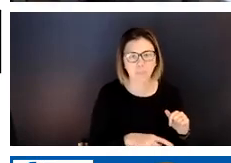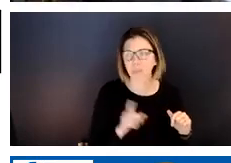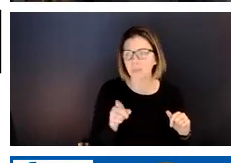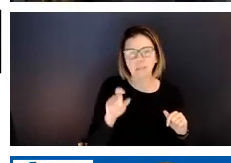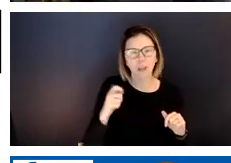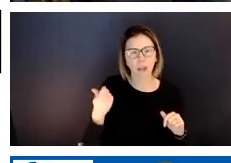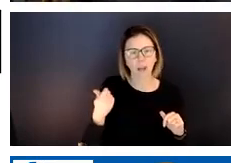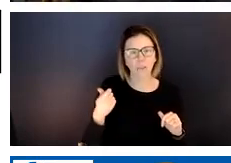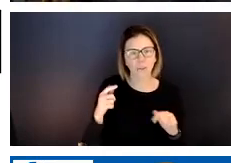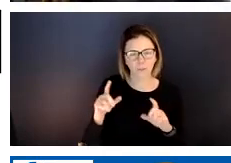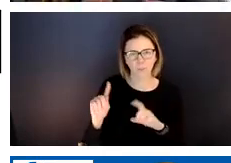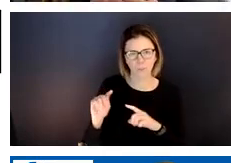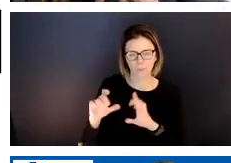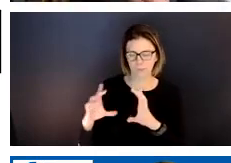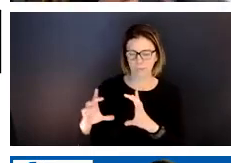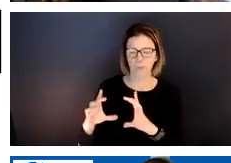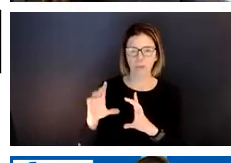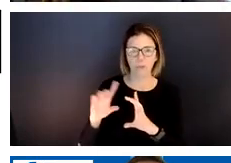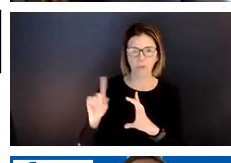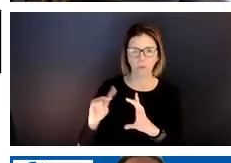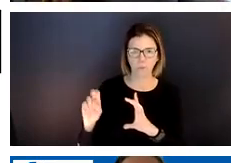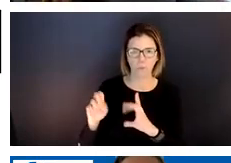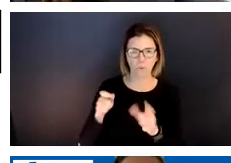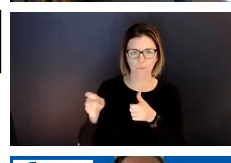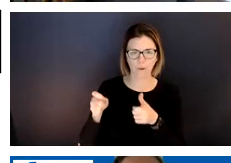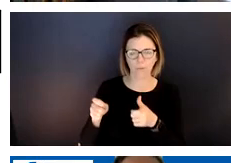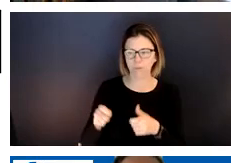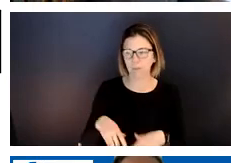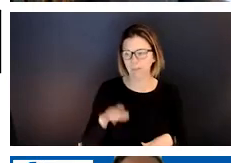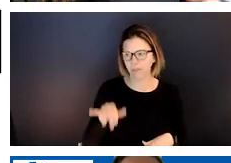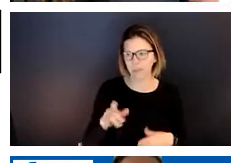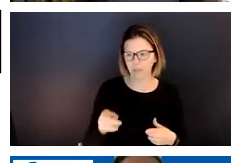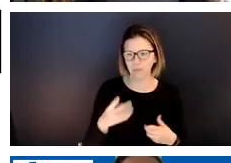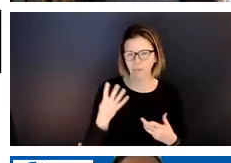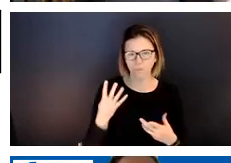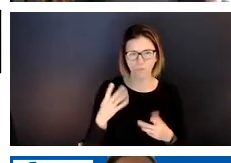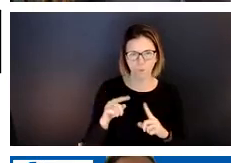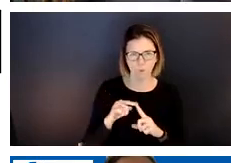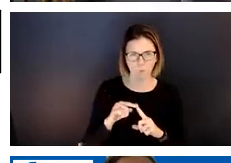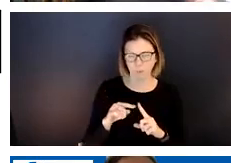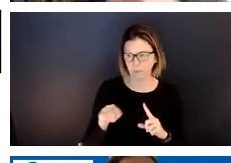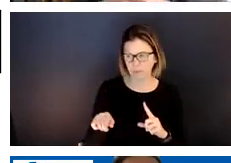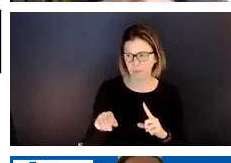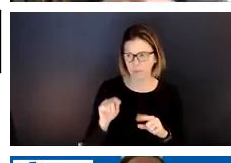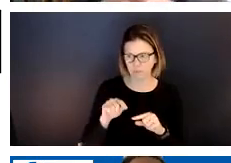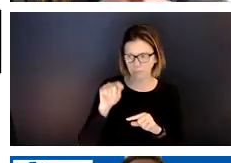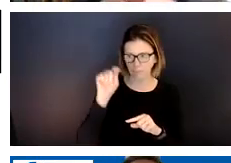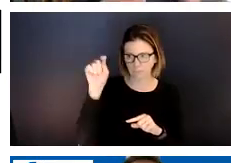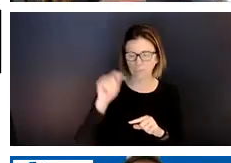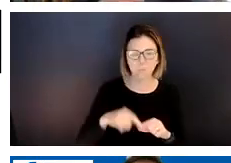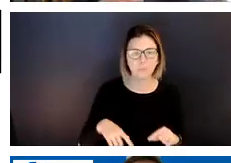zones of regulation. That is a bit of a 4-point scale or model. If 5 different levels